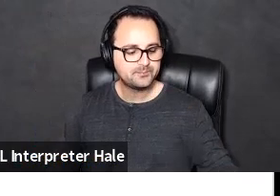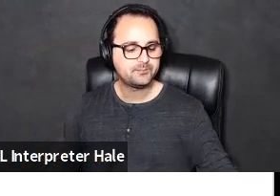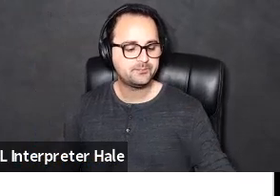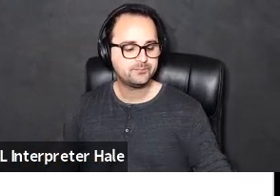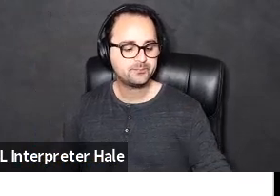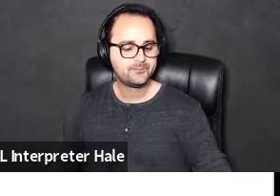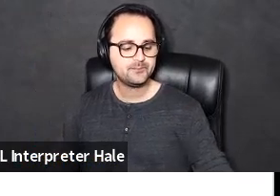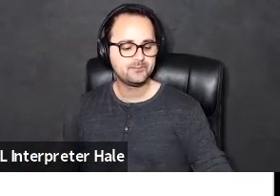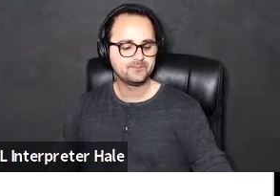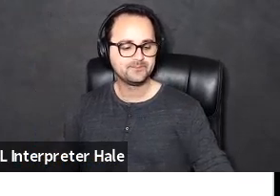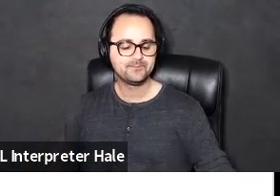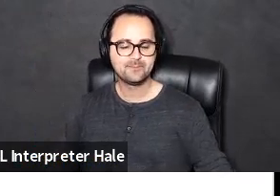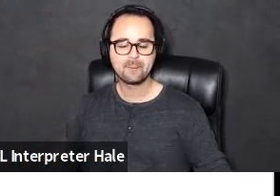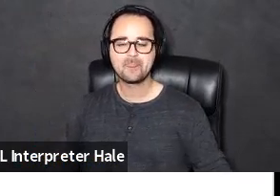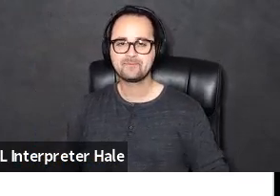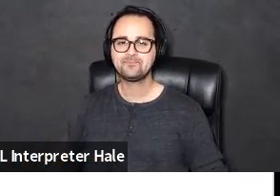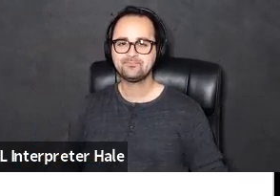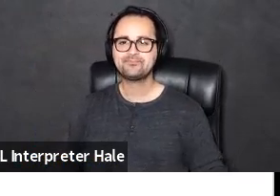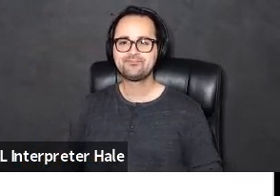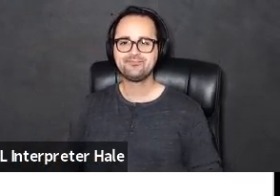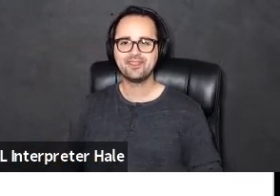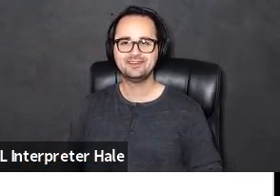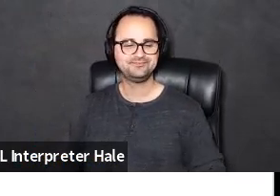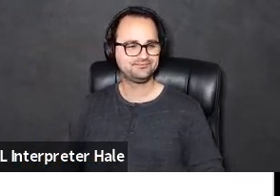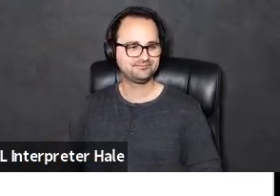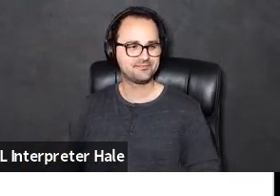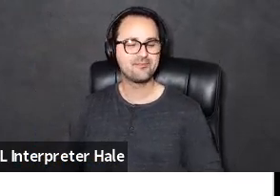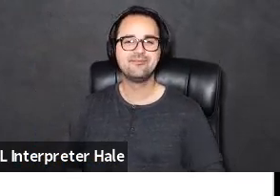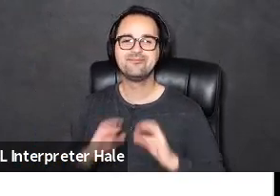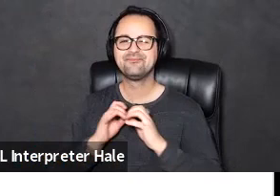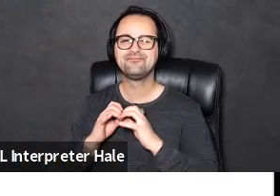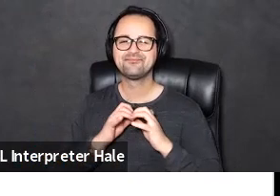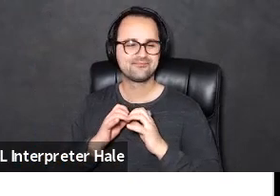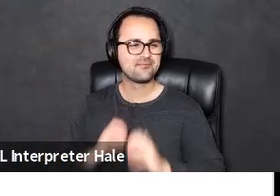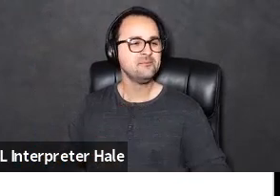Nope. I'm hoping my answer is yes. I've heard of this if we're talking about it.